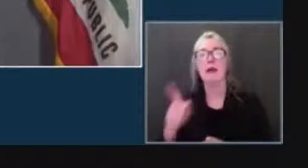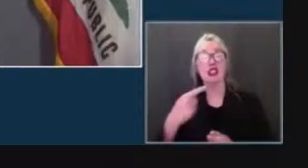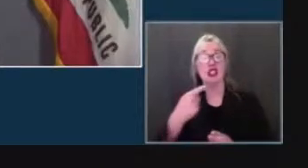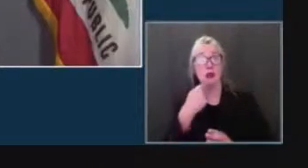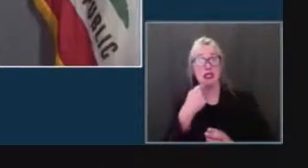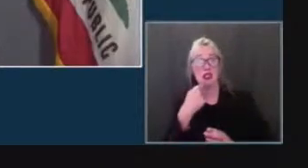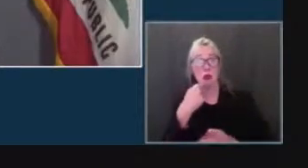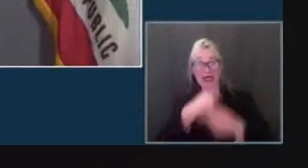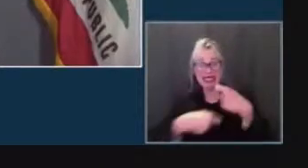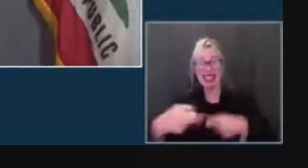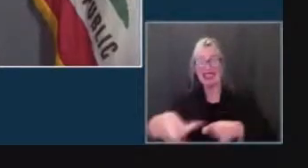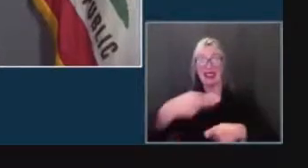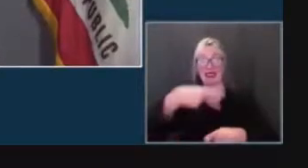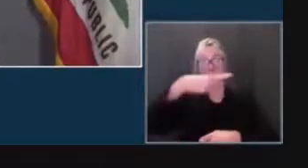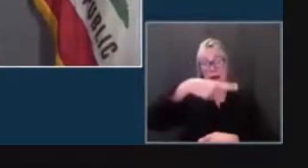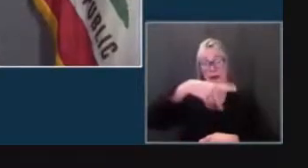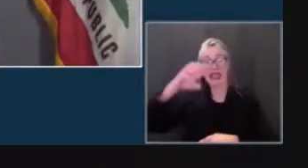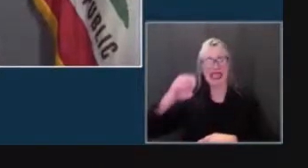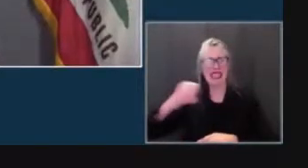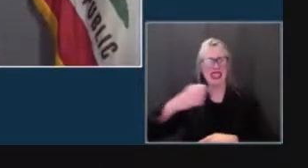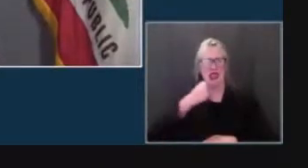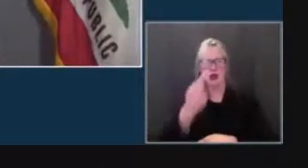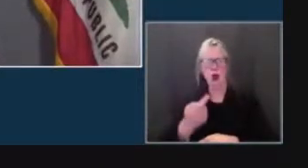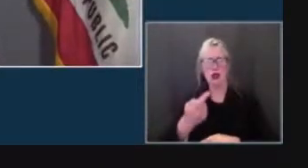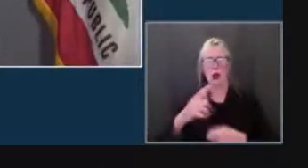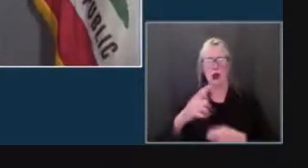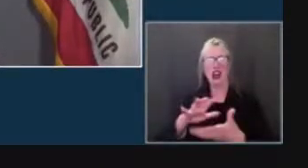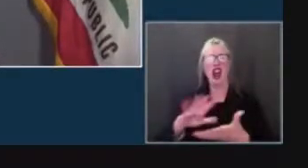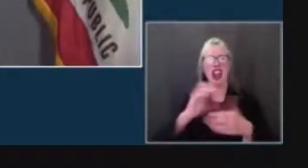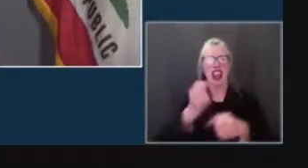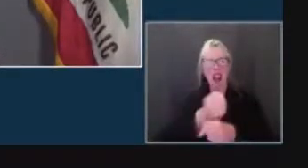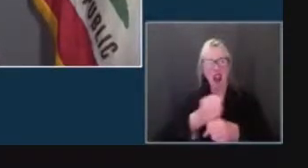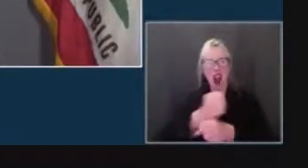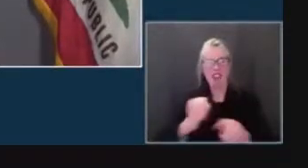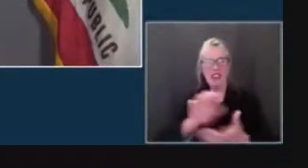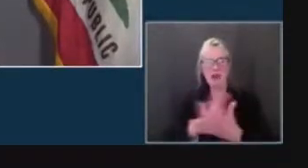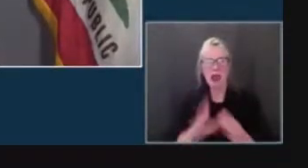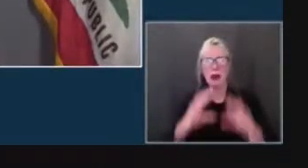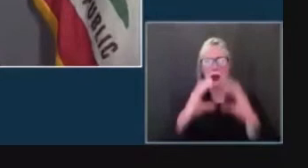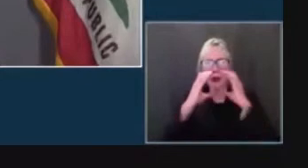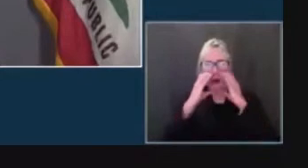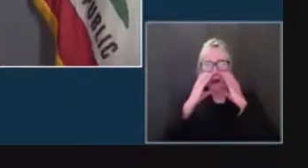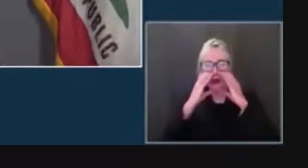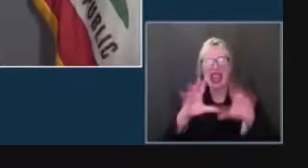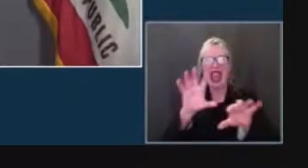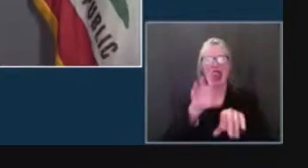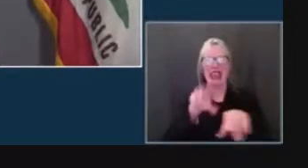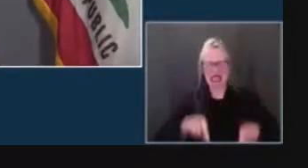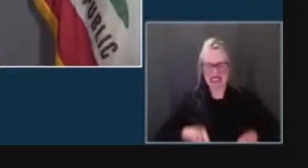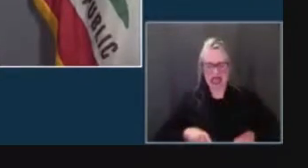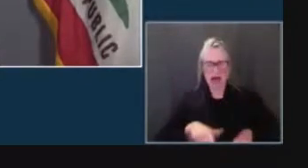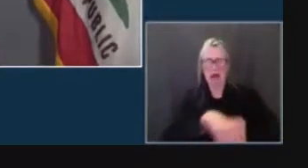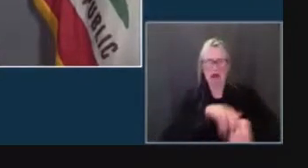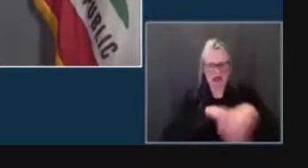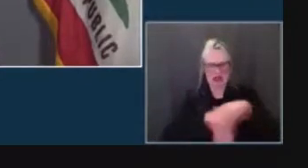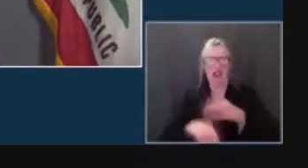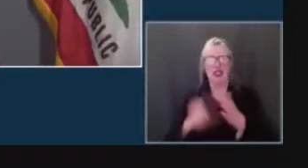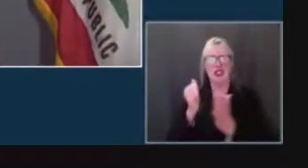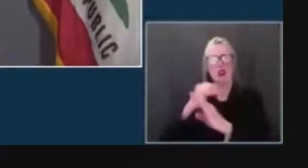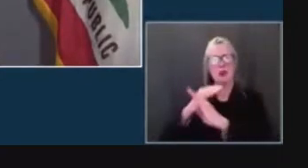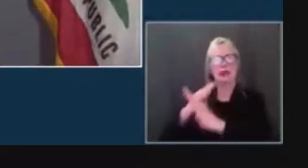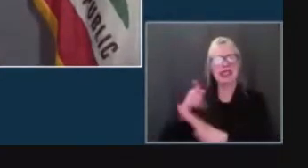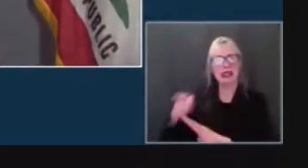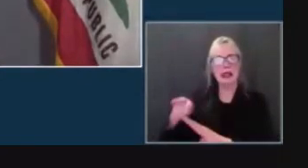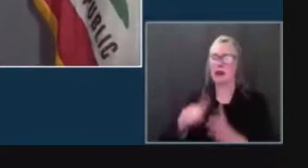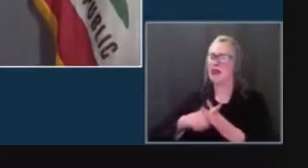filters and doggy diapers to protect themselves. Delia led her colleagues on an unprecedented 48-day strike. Their McDonald's is now under a court